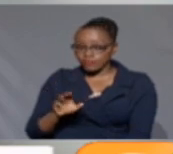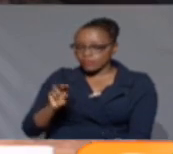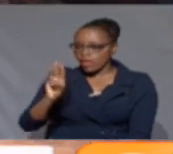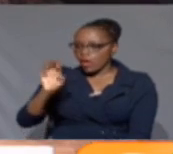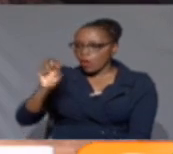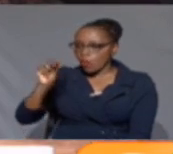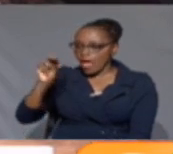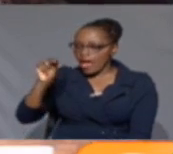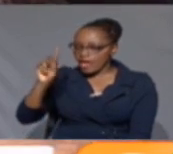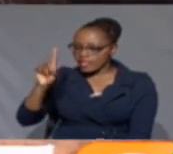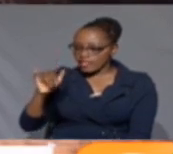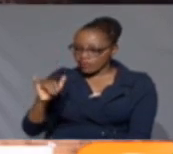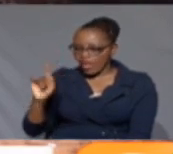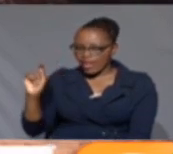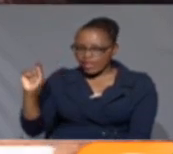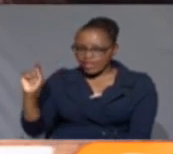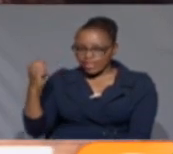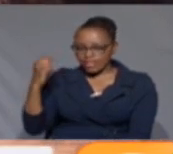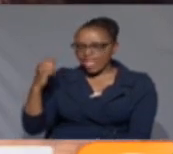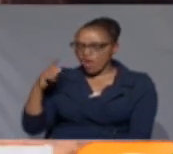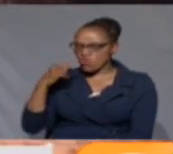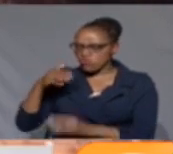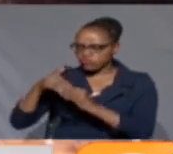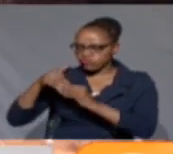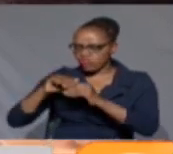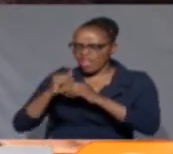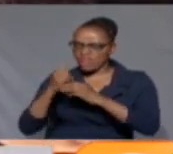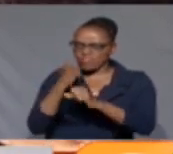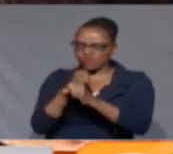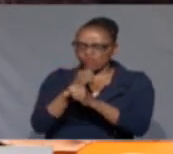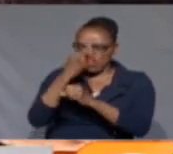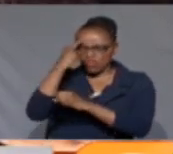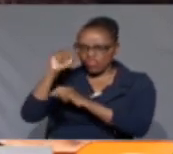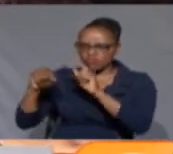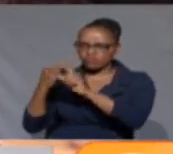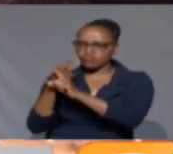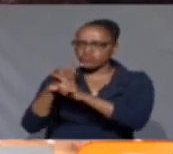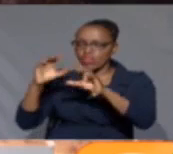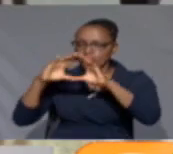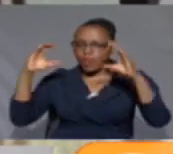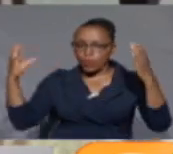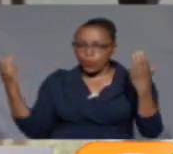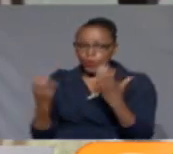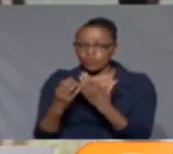Waeni is a Kenyan contortionist who has performed for audiences around